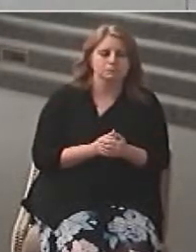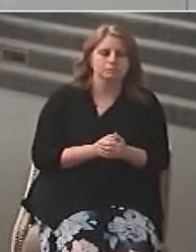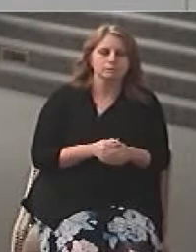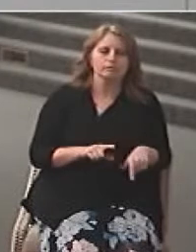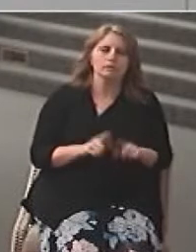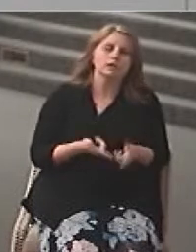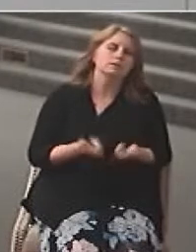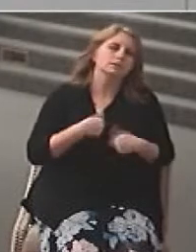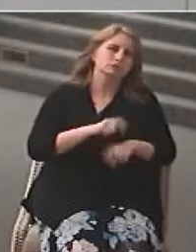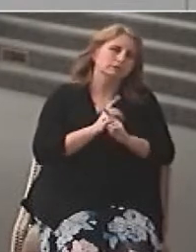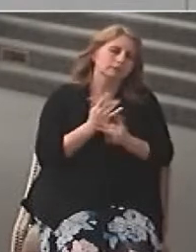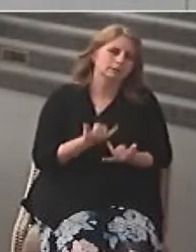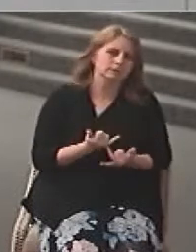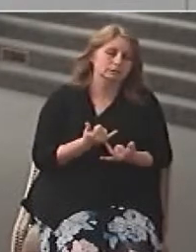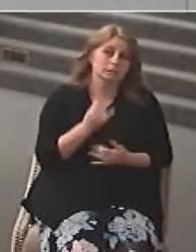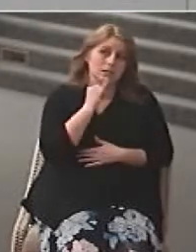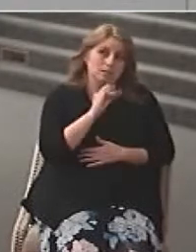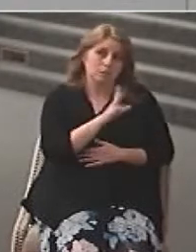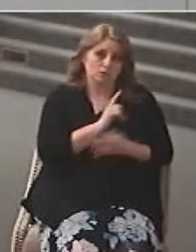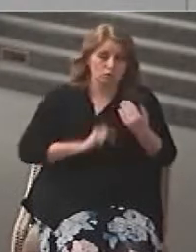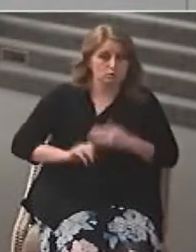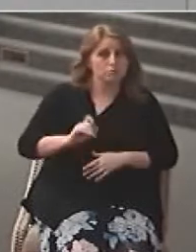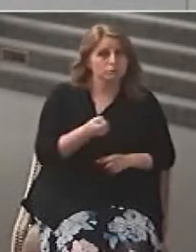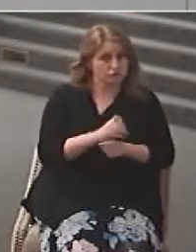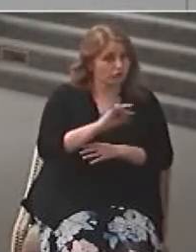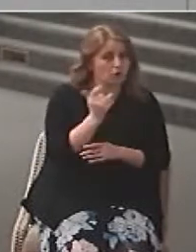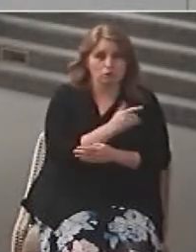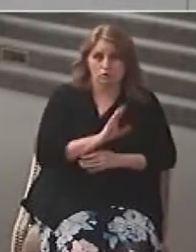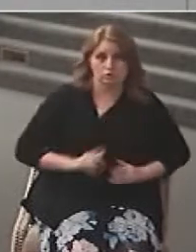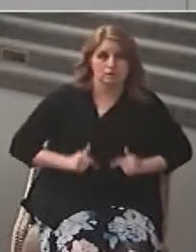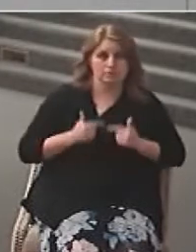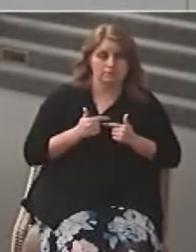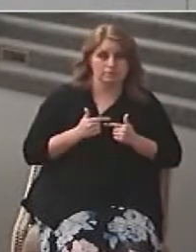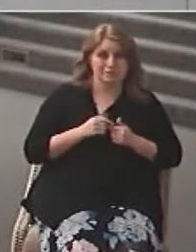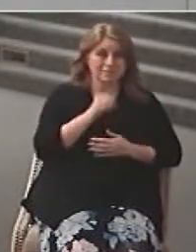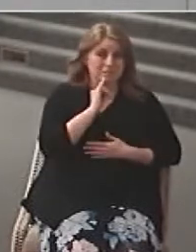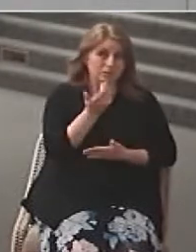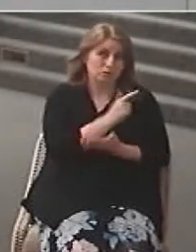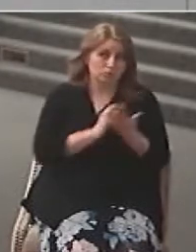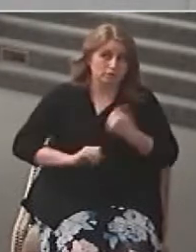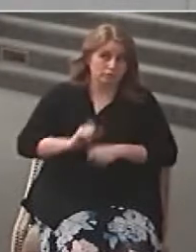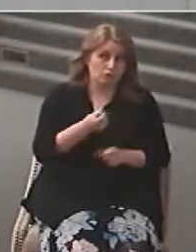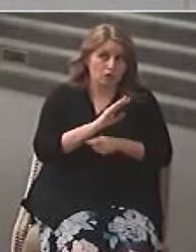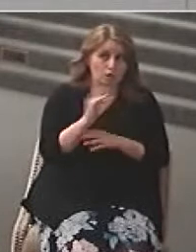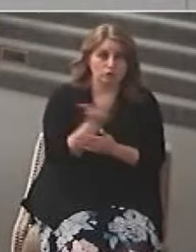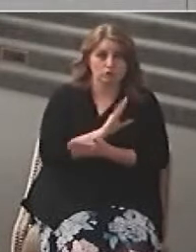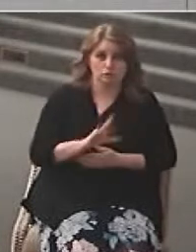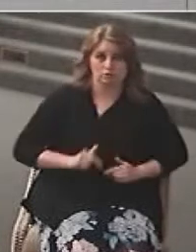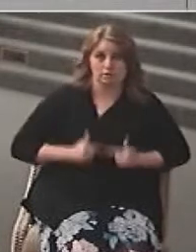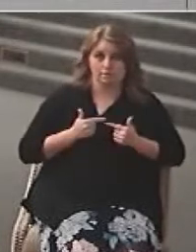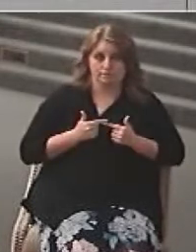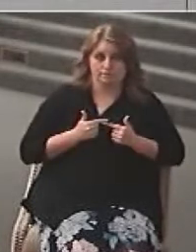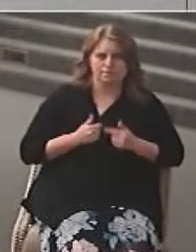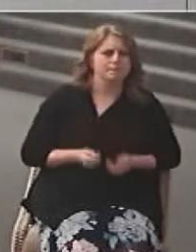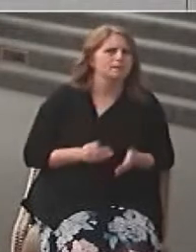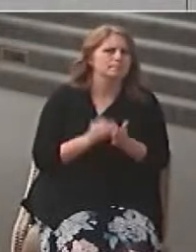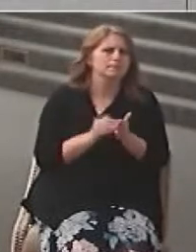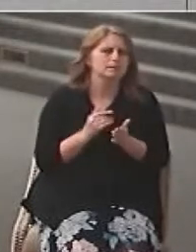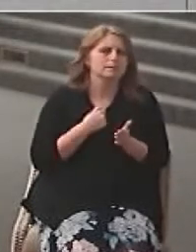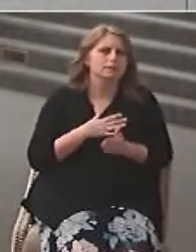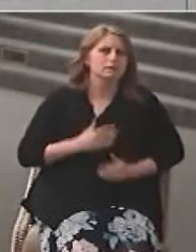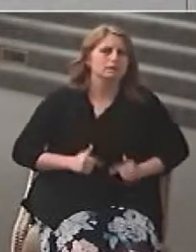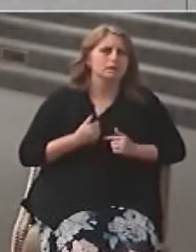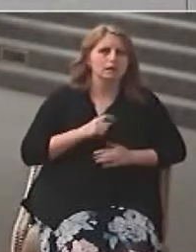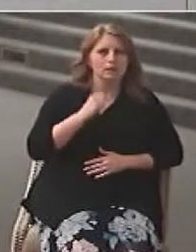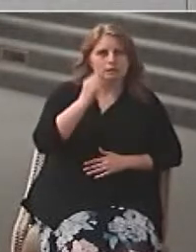let me ask you this, is He Lord of all in your life? Is He Lord of all in your life? I'll tell you, there's often times in my life when I know that there's